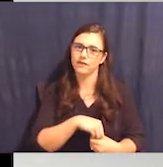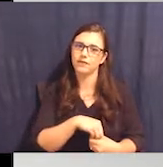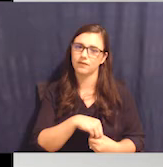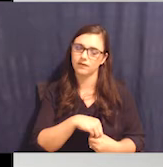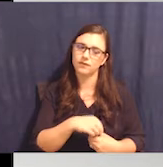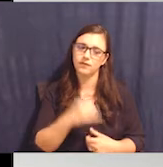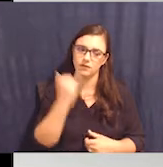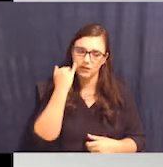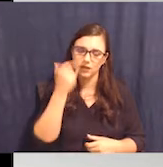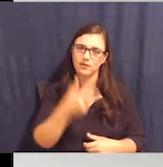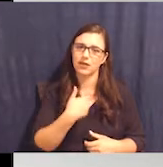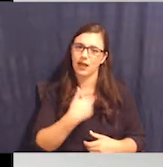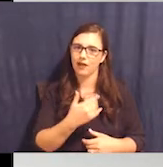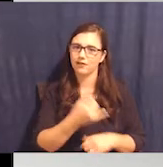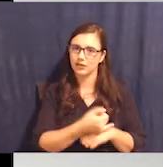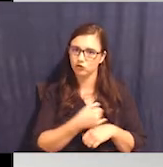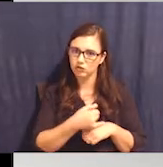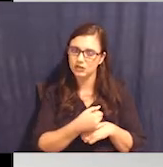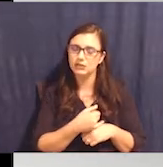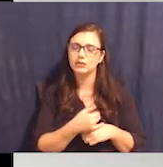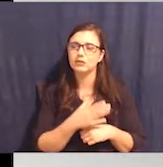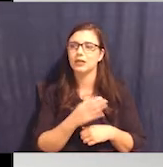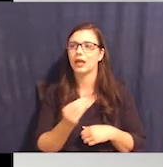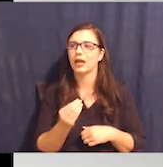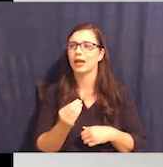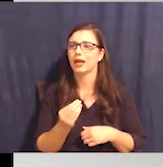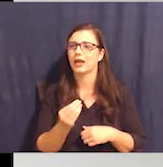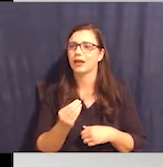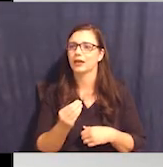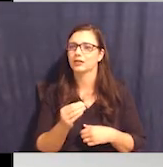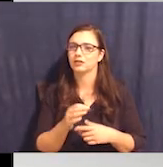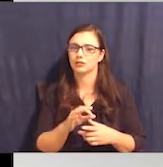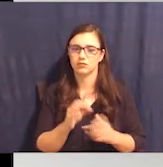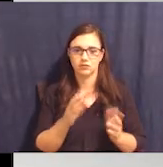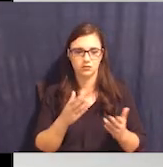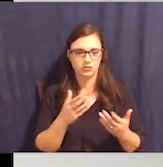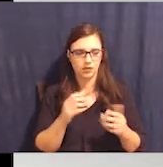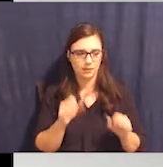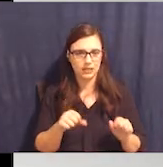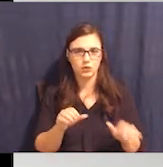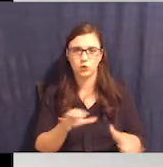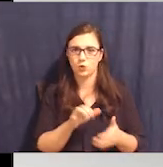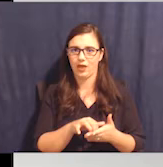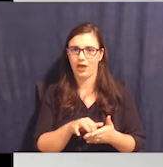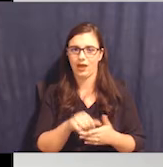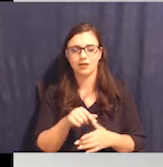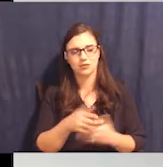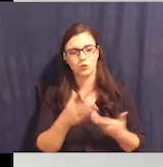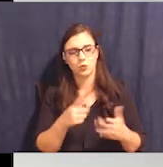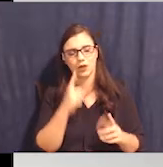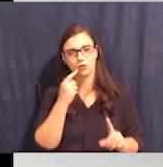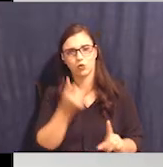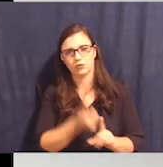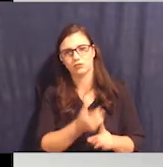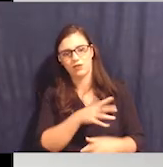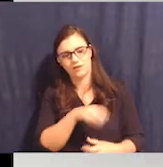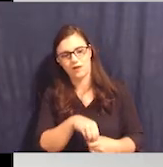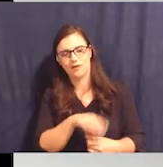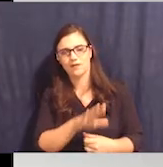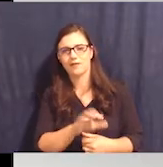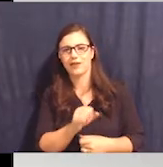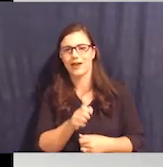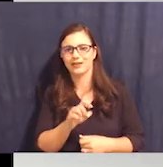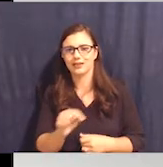involved if they have the interest in the facility to do it. It's a way to have them involved in